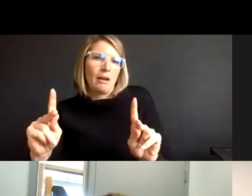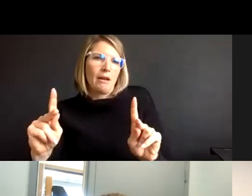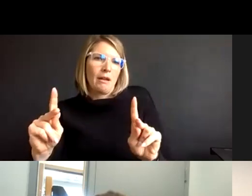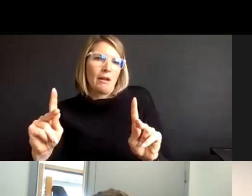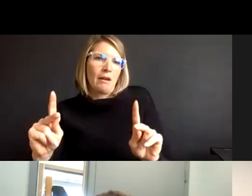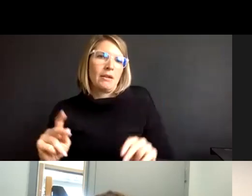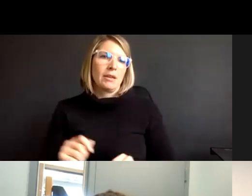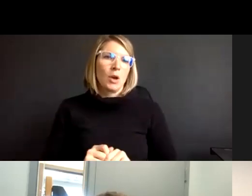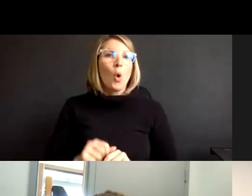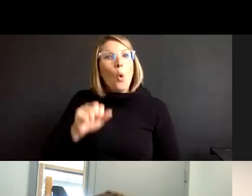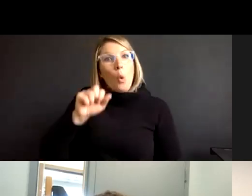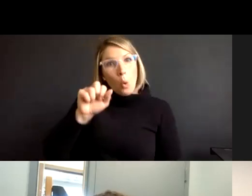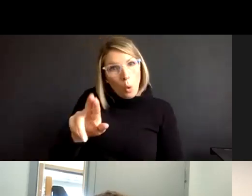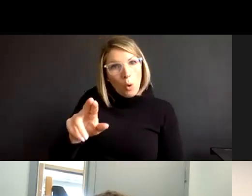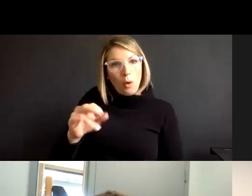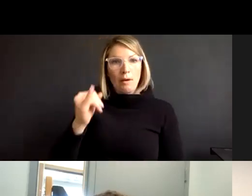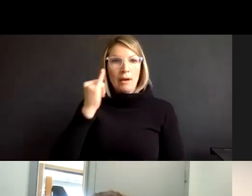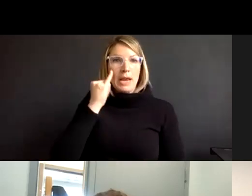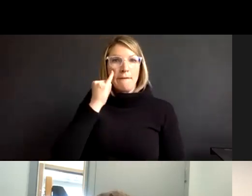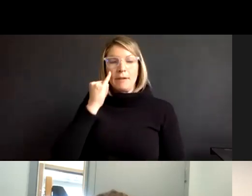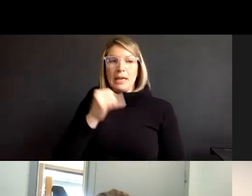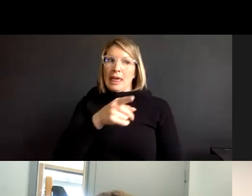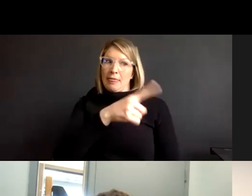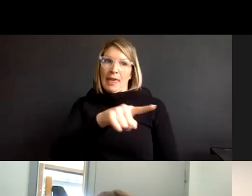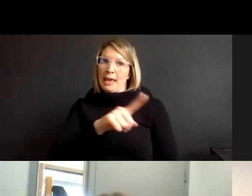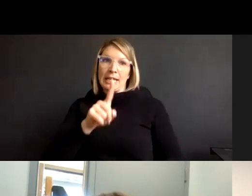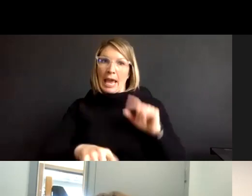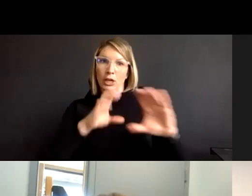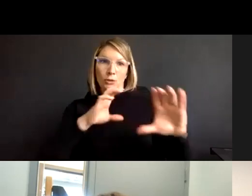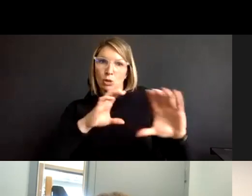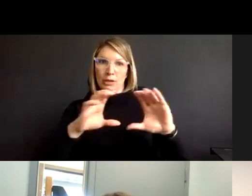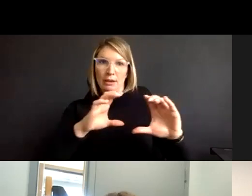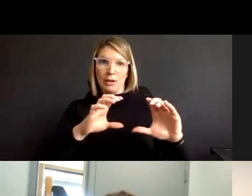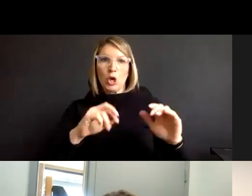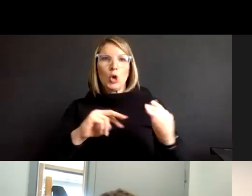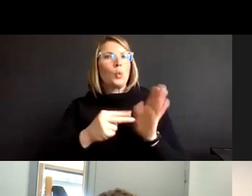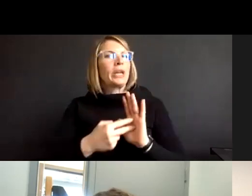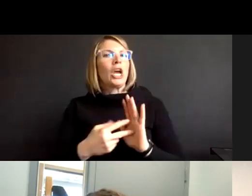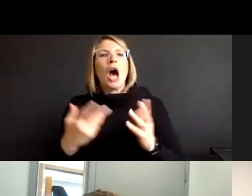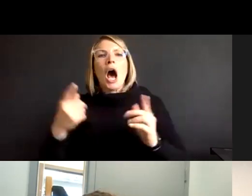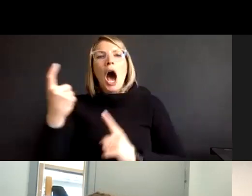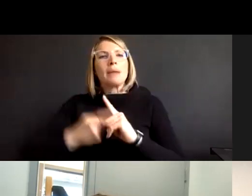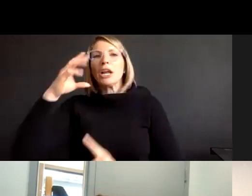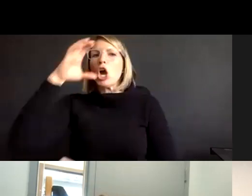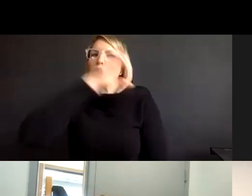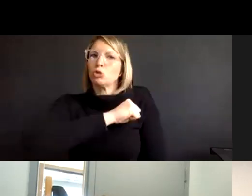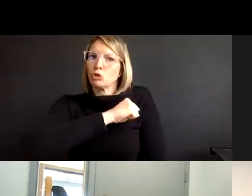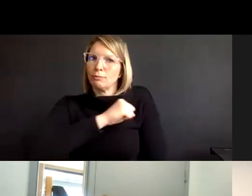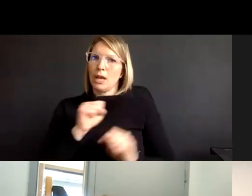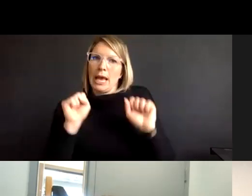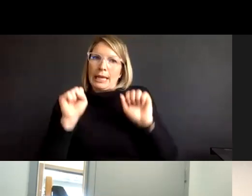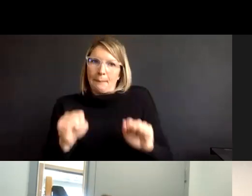adult, we have to presume that they are capable. Exactly. Because right. Again, that presumption is there until we can prove that they're